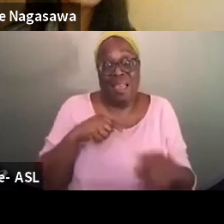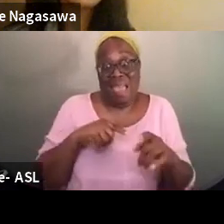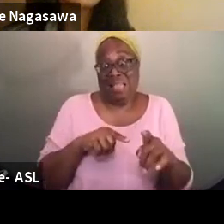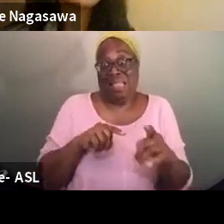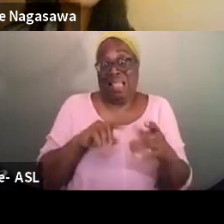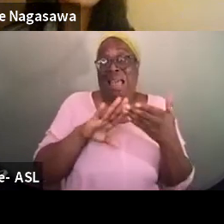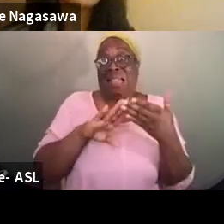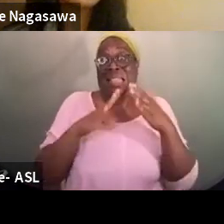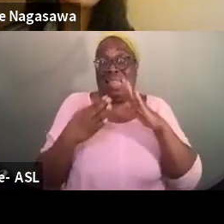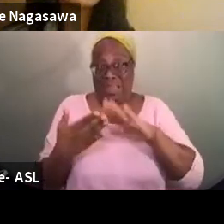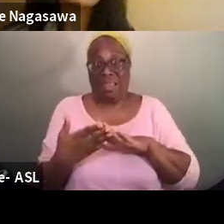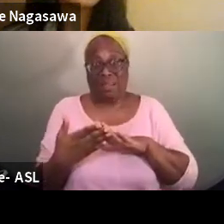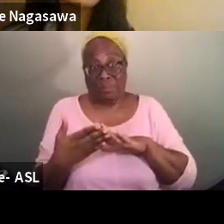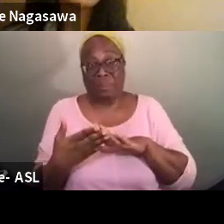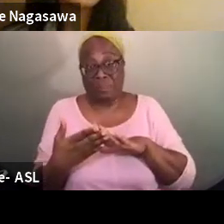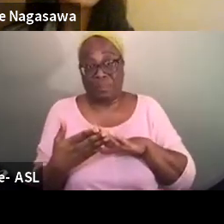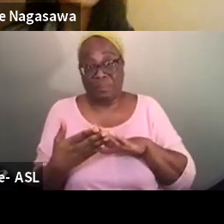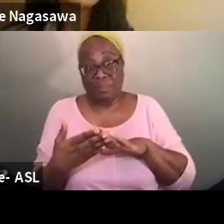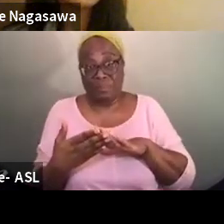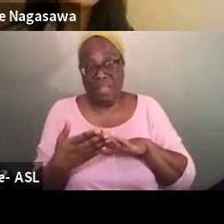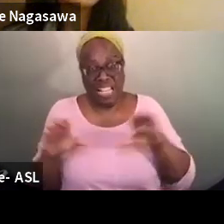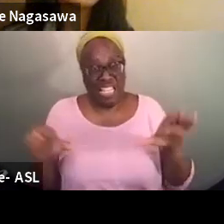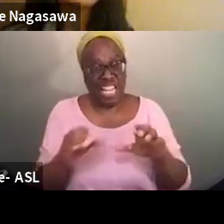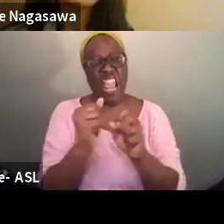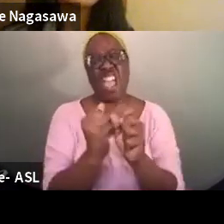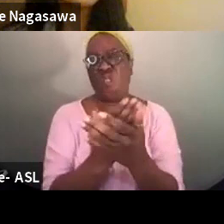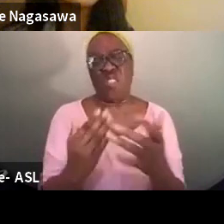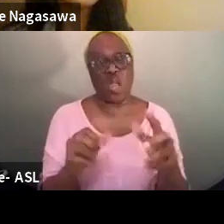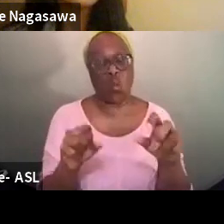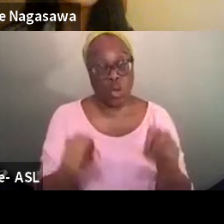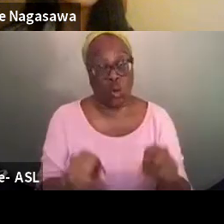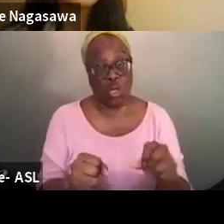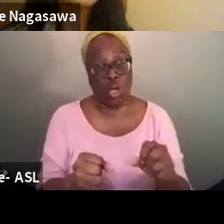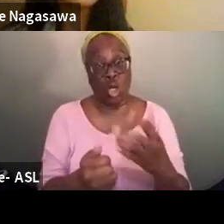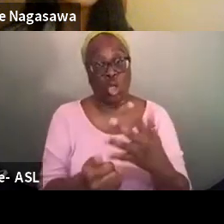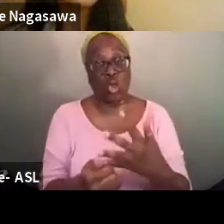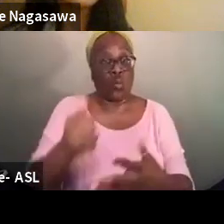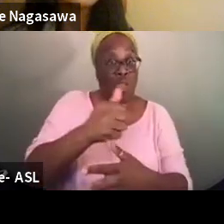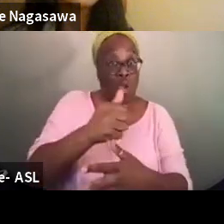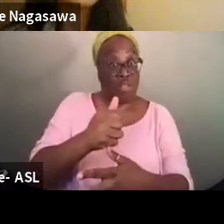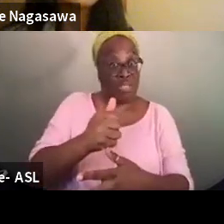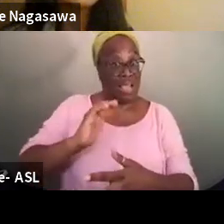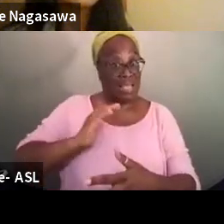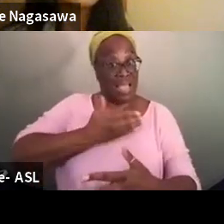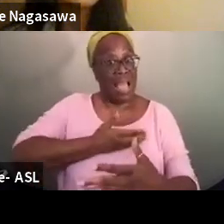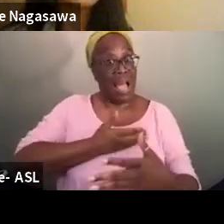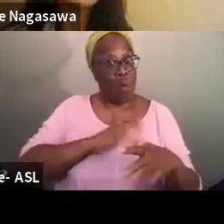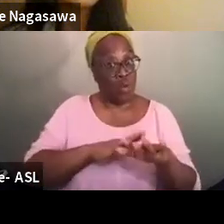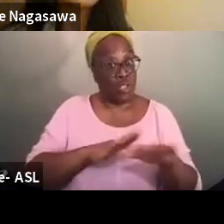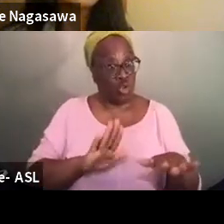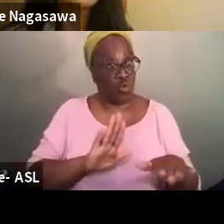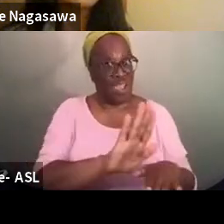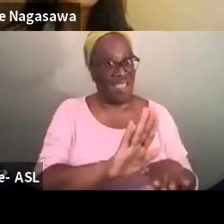a city, did all that we could do in prioritizing our children during this pandemic and their